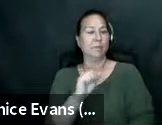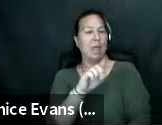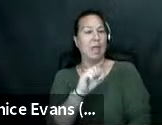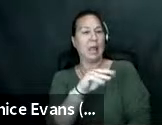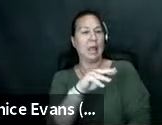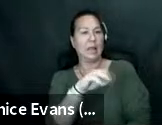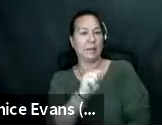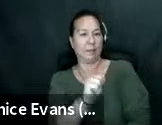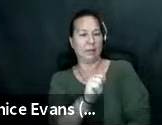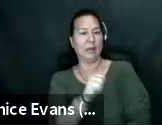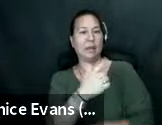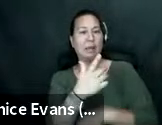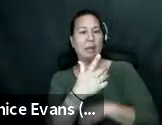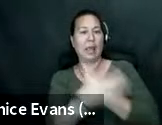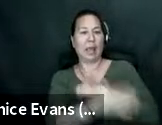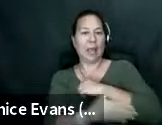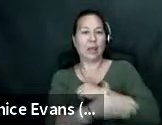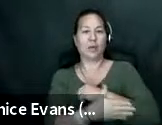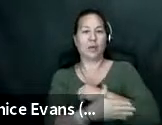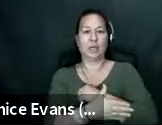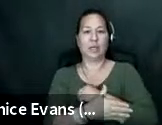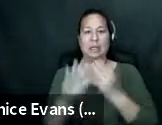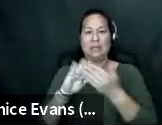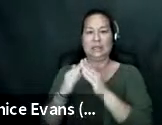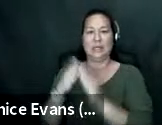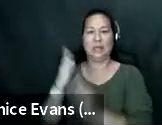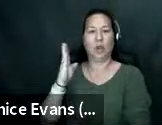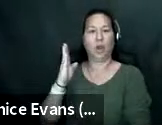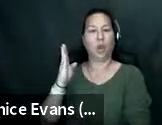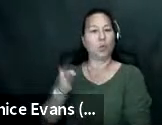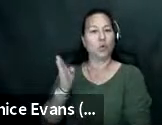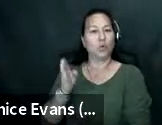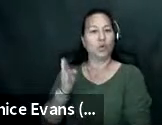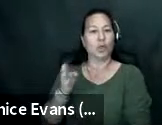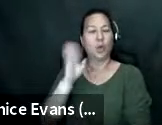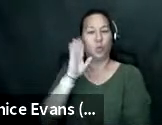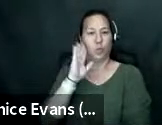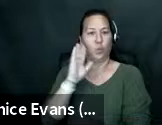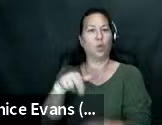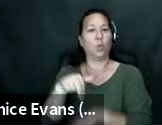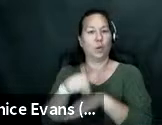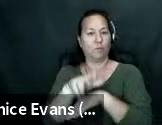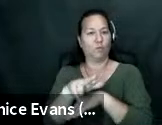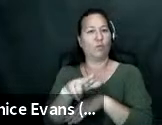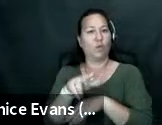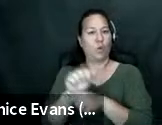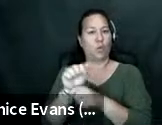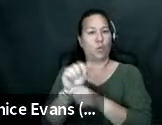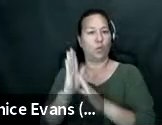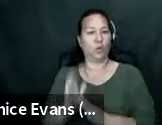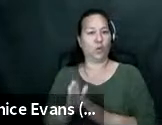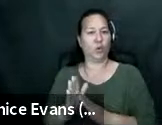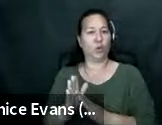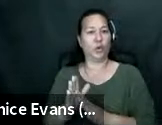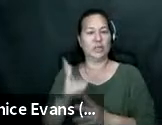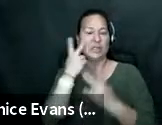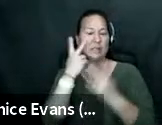will be referring employers to the state regulations and guidance for reopening